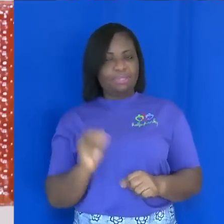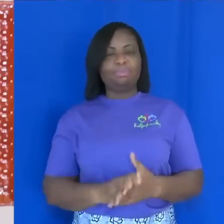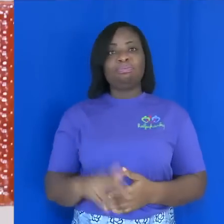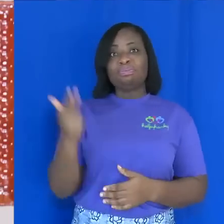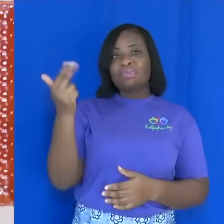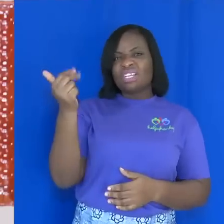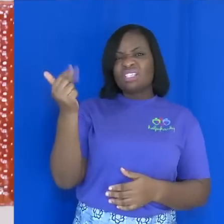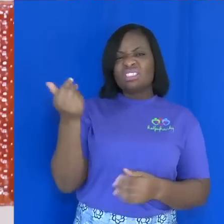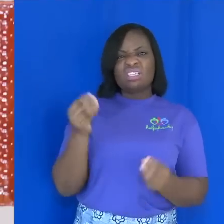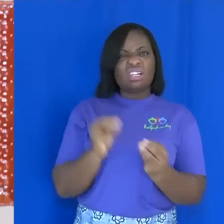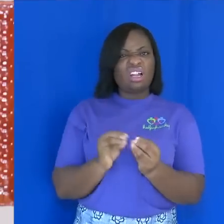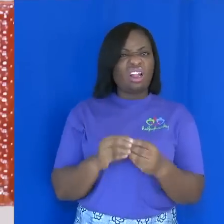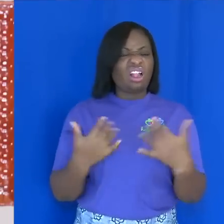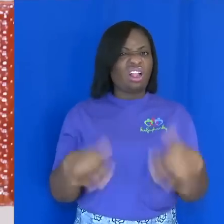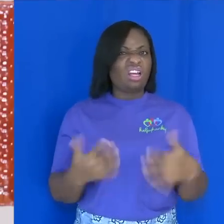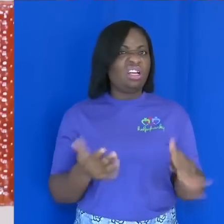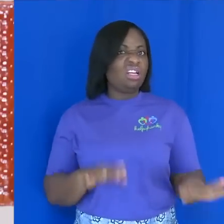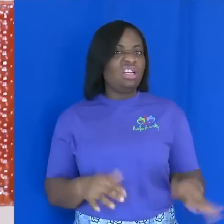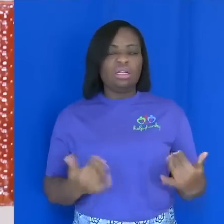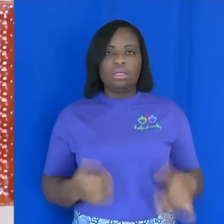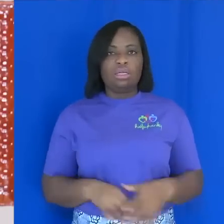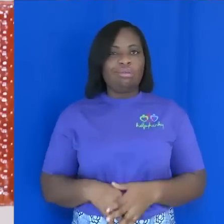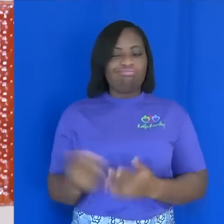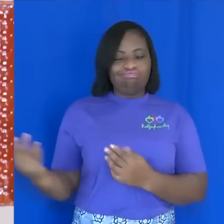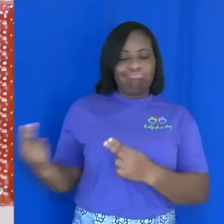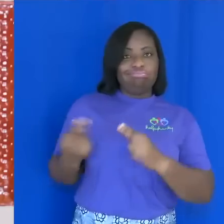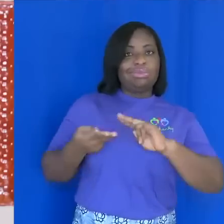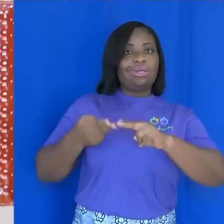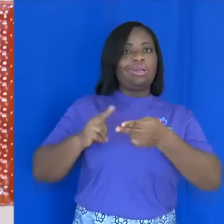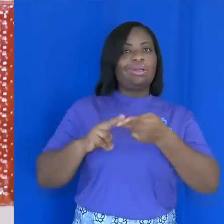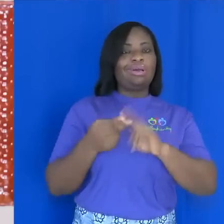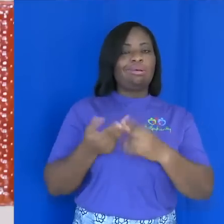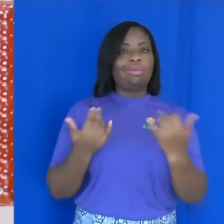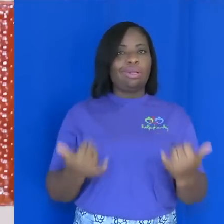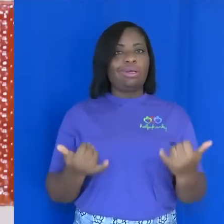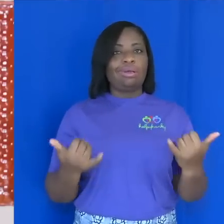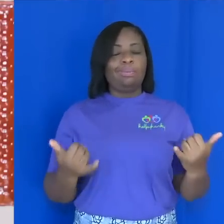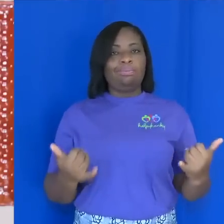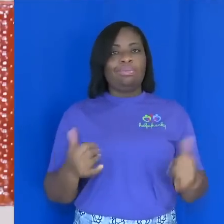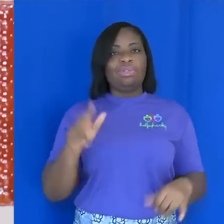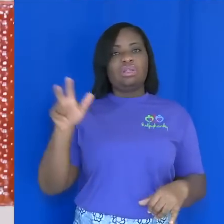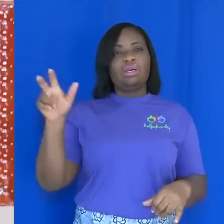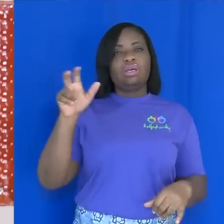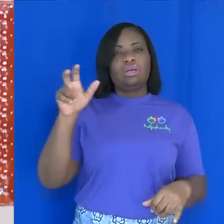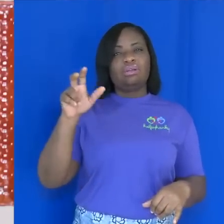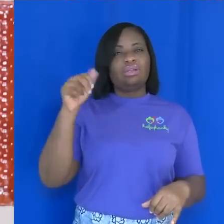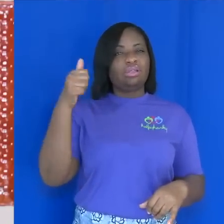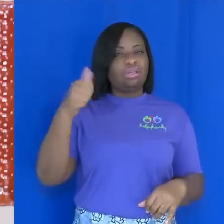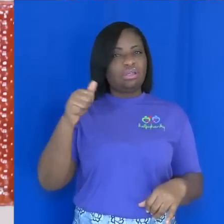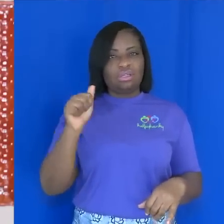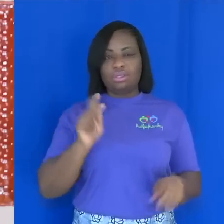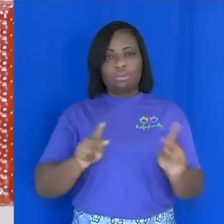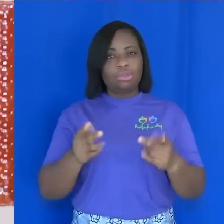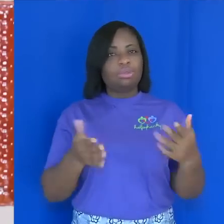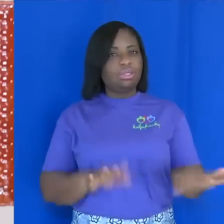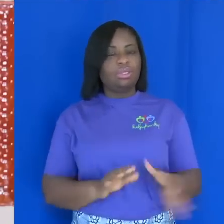13 more deaths have occurred, bringing the total number of deaths tragically to 310,